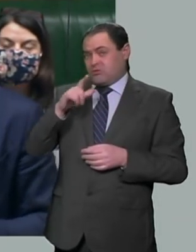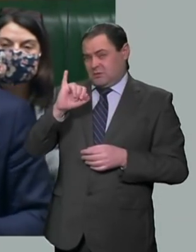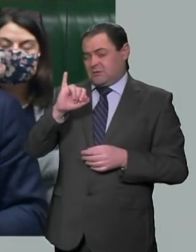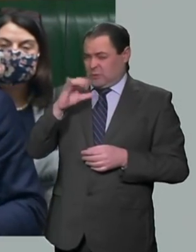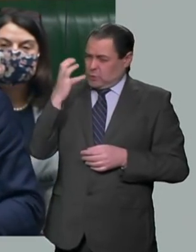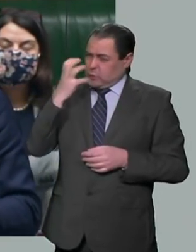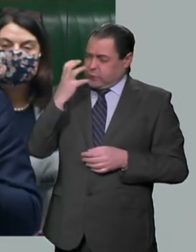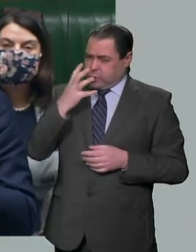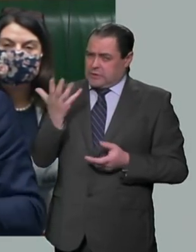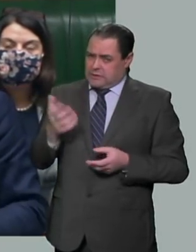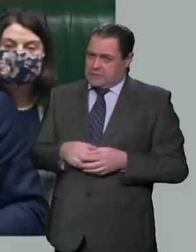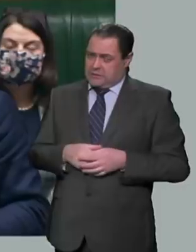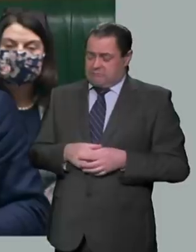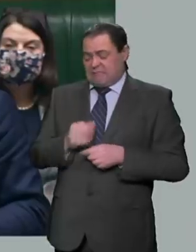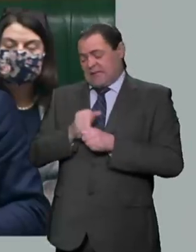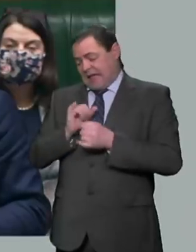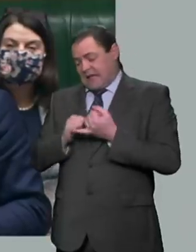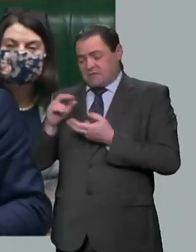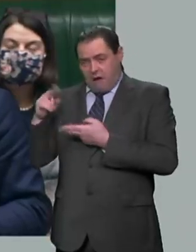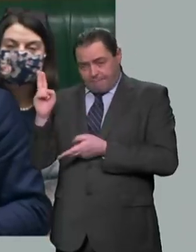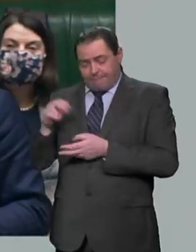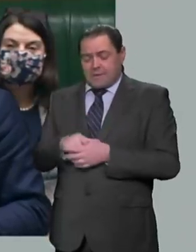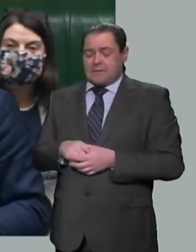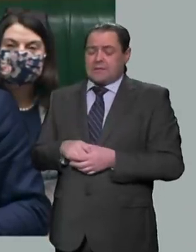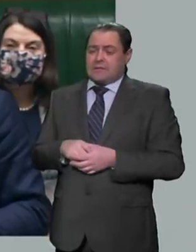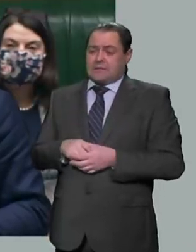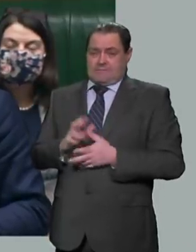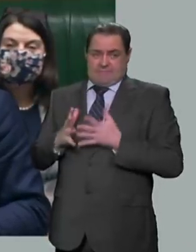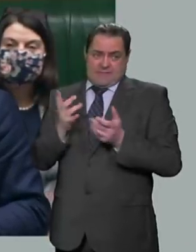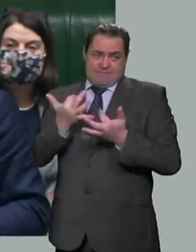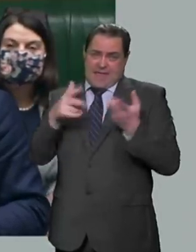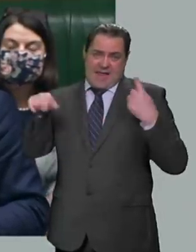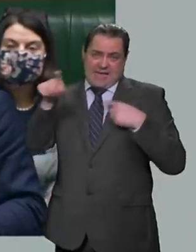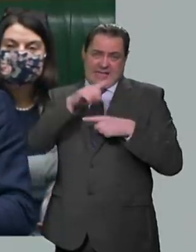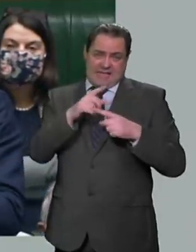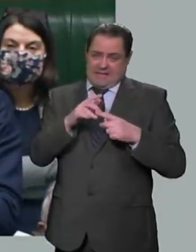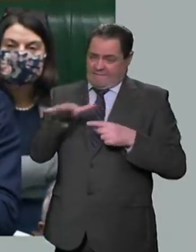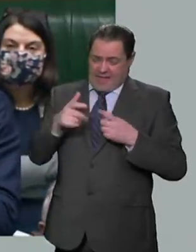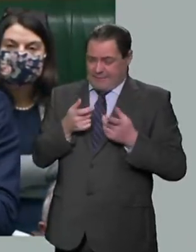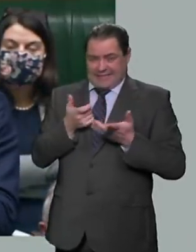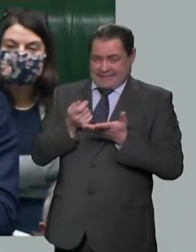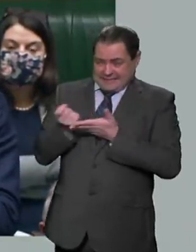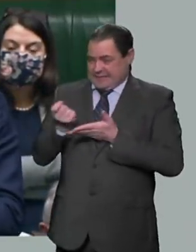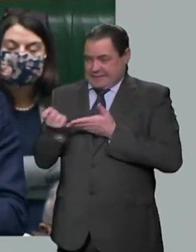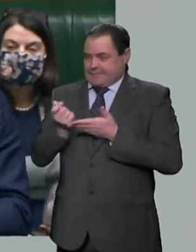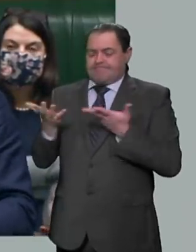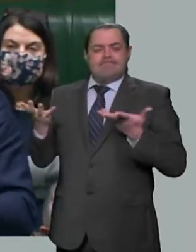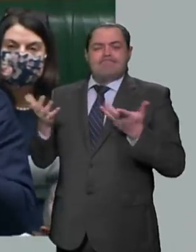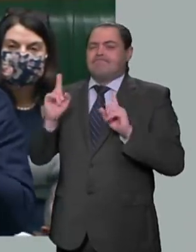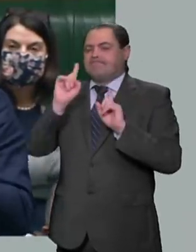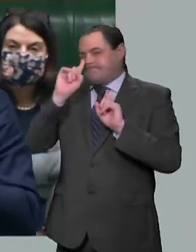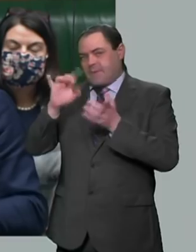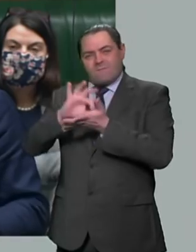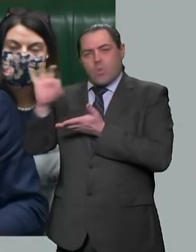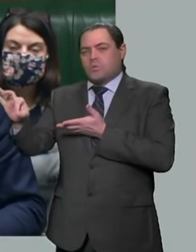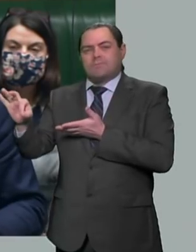a year. Gas price rises will push millions more families into fuel poverty, when we